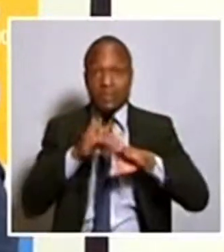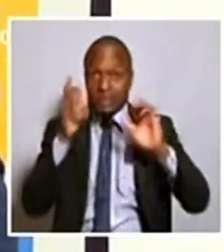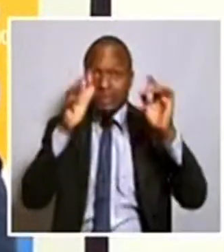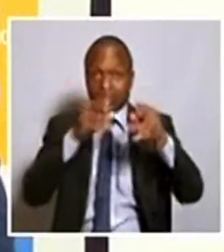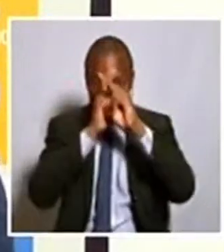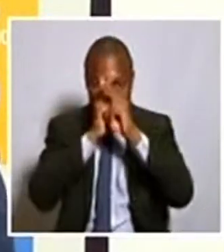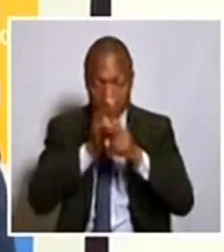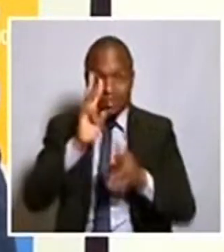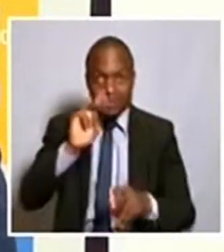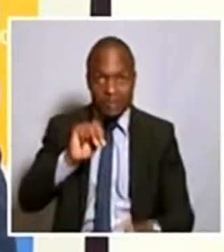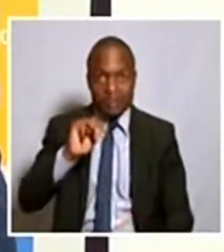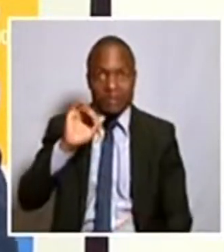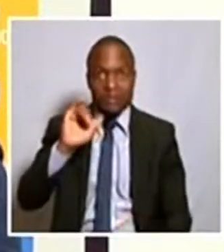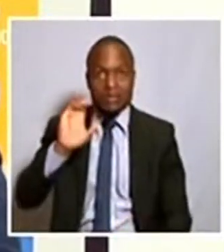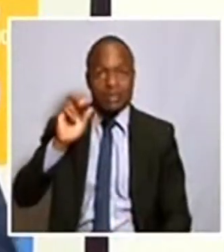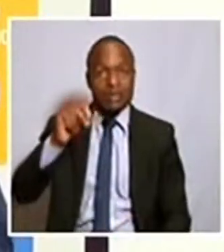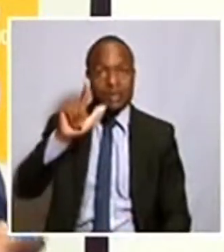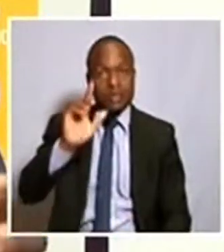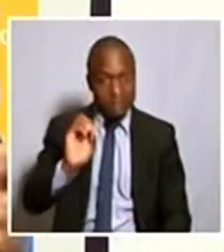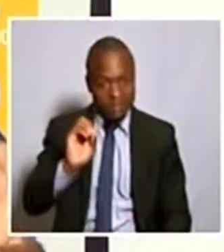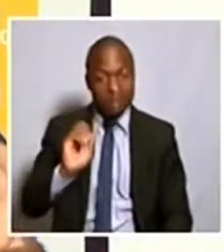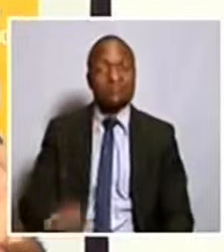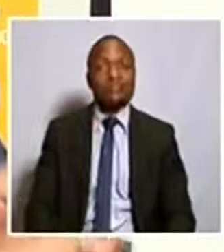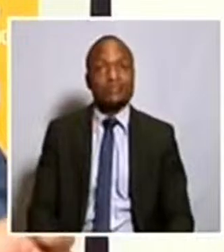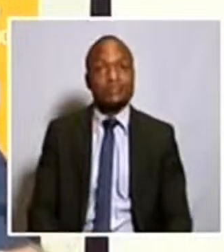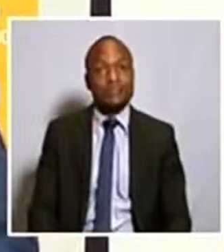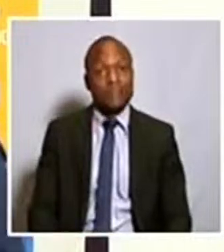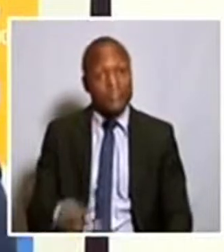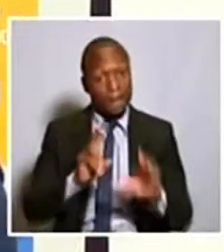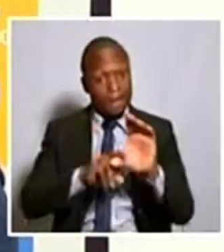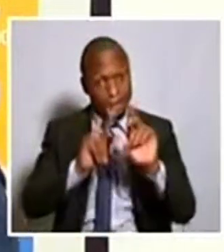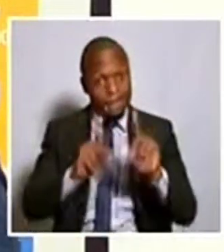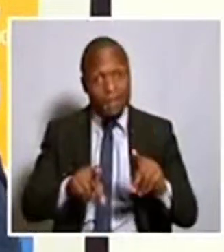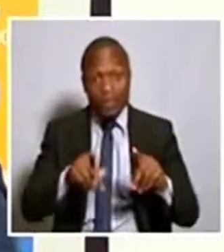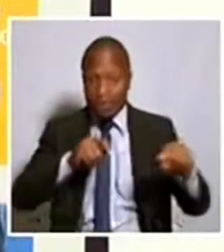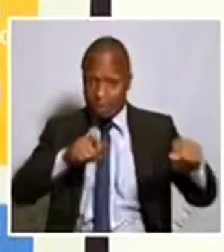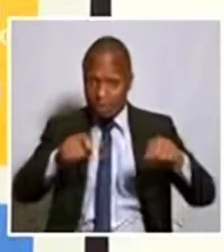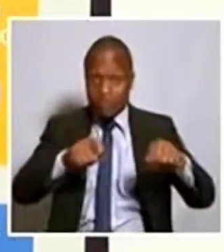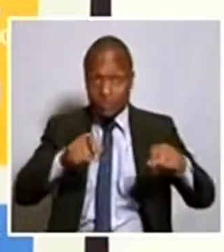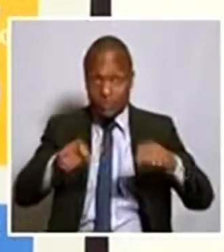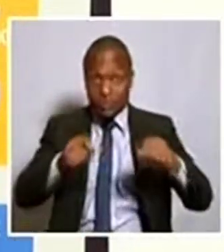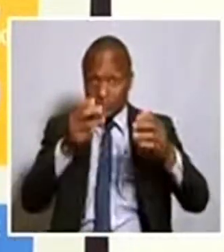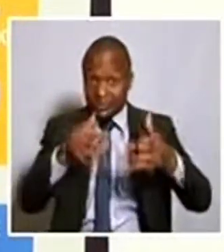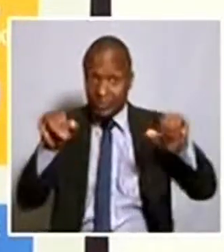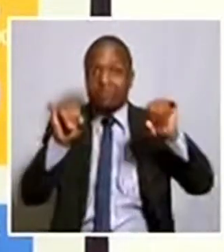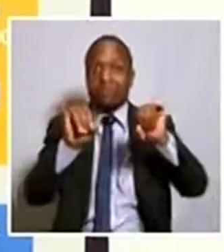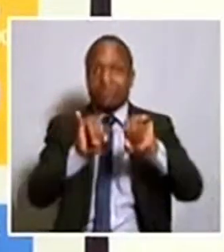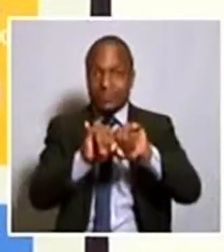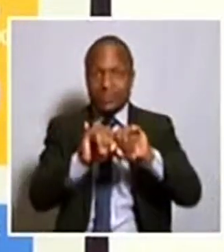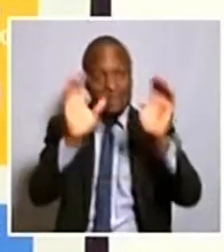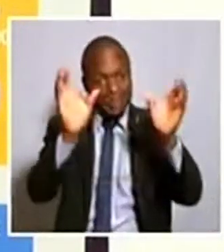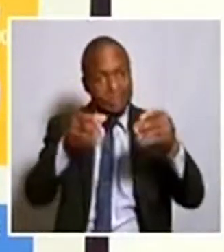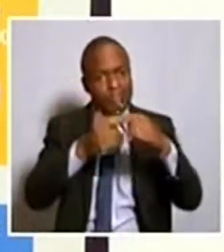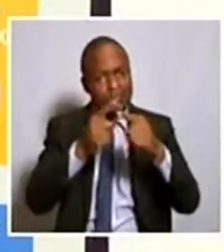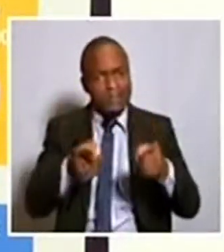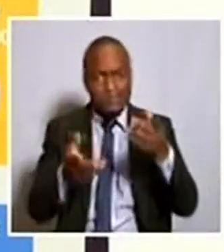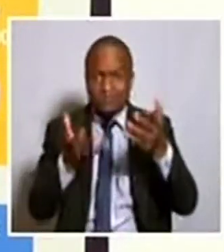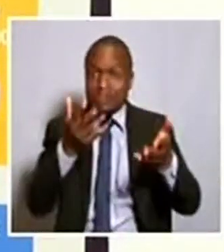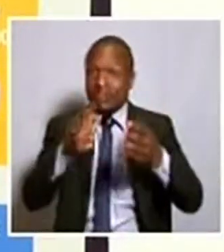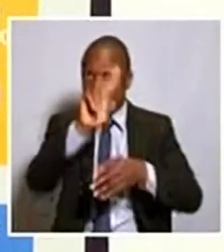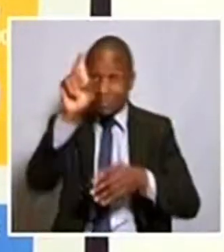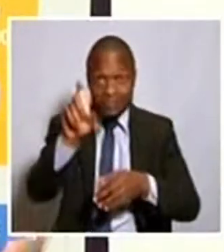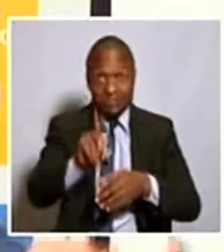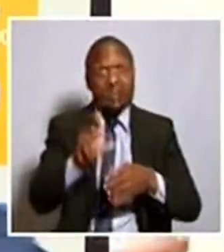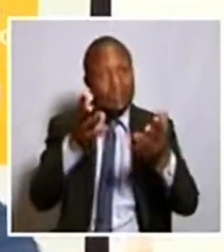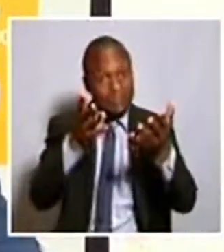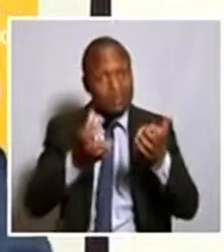Honorable Kasauta Mijelo. You chair a very critical committee, but maybe the question that